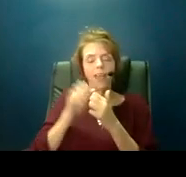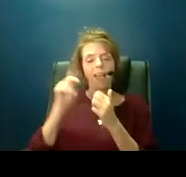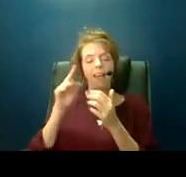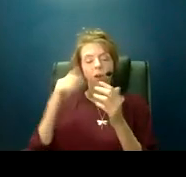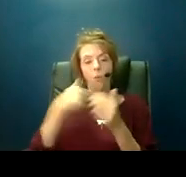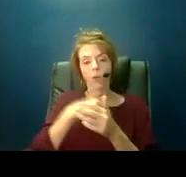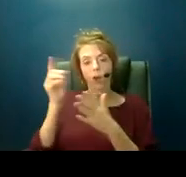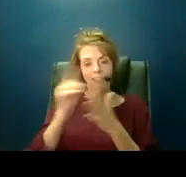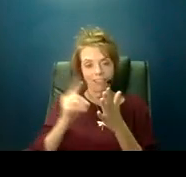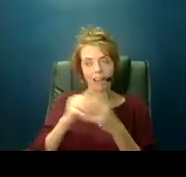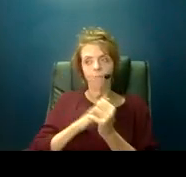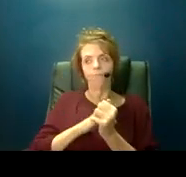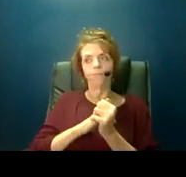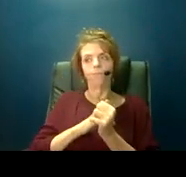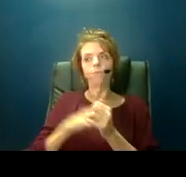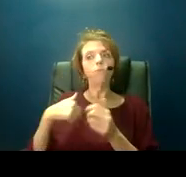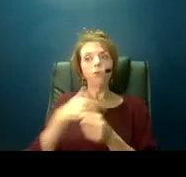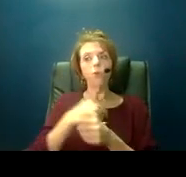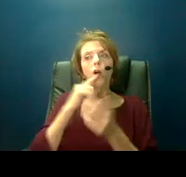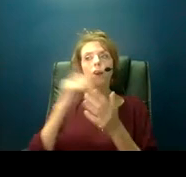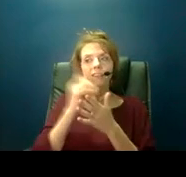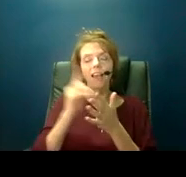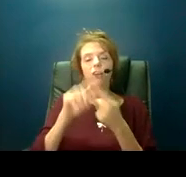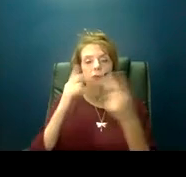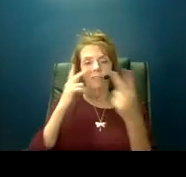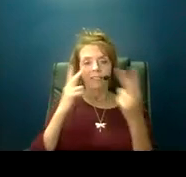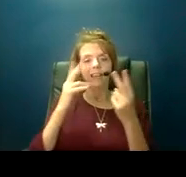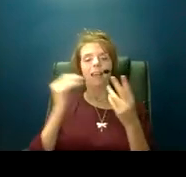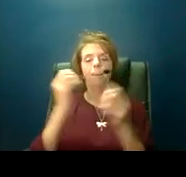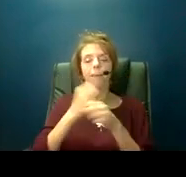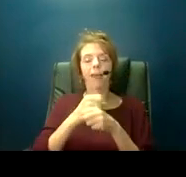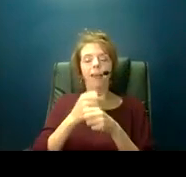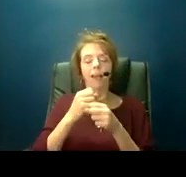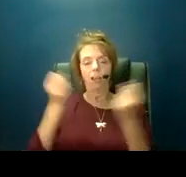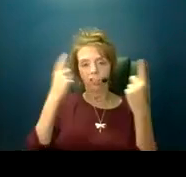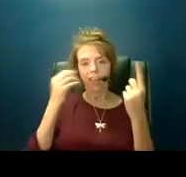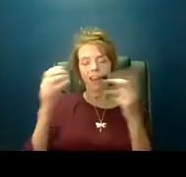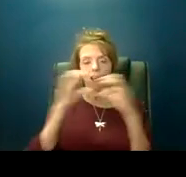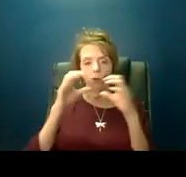we're designed to see and to make marks and communicate visually.